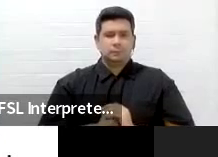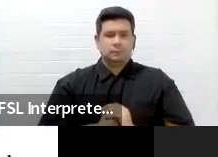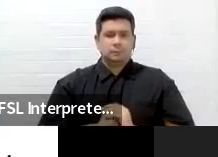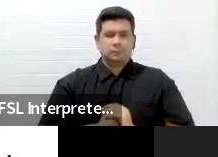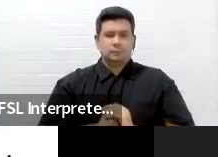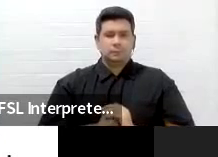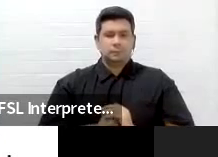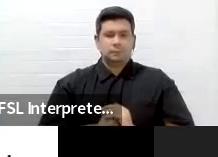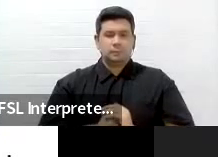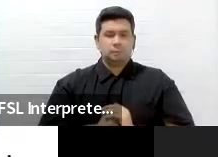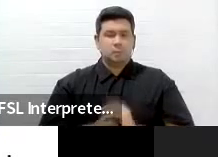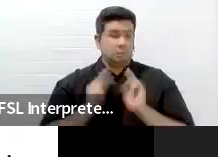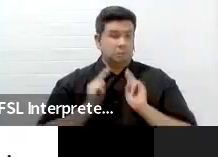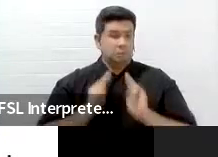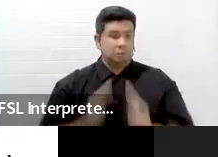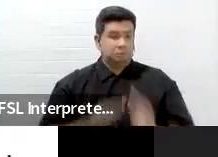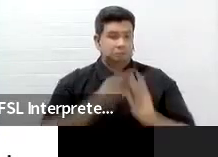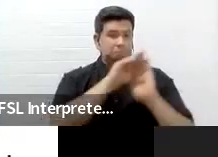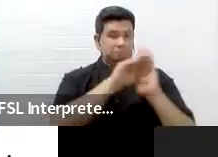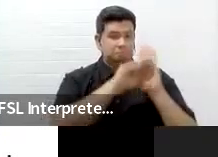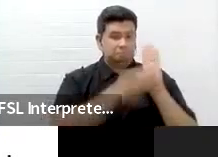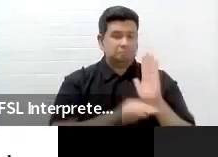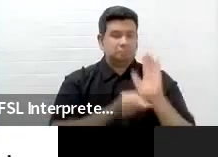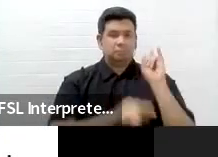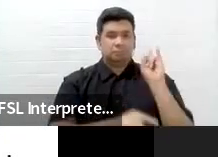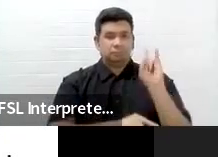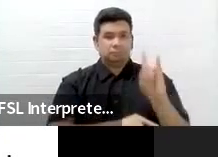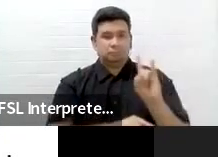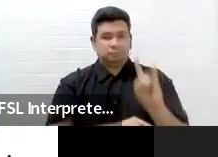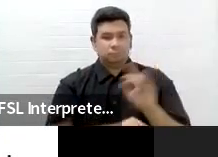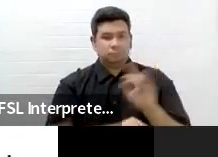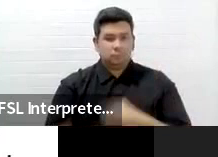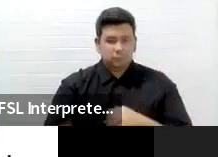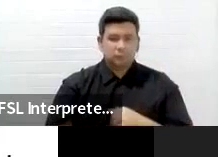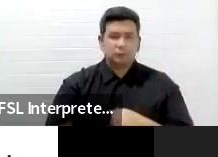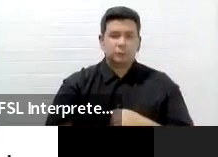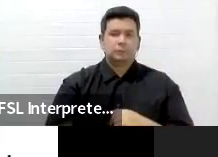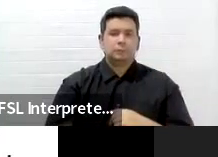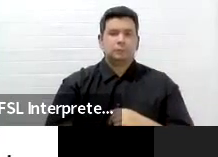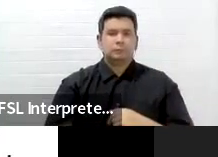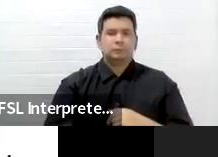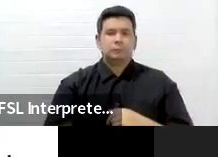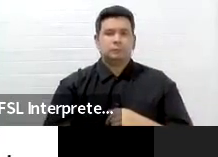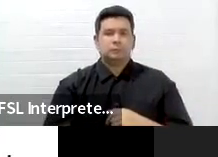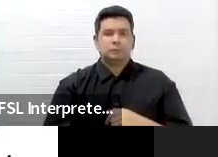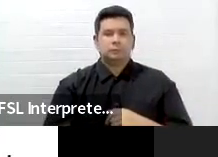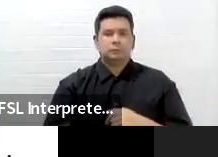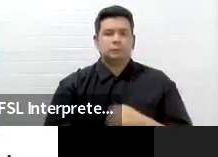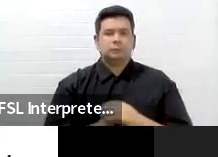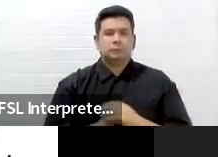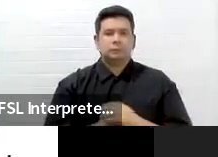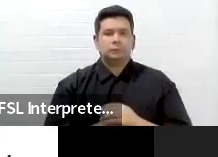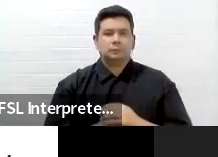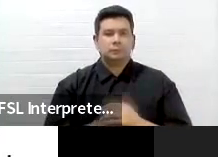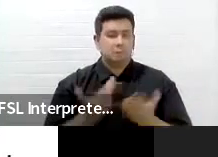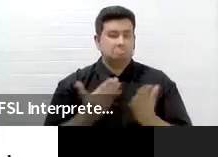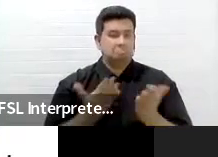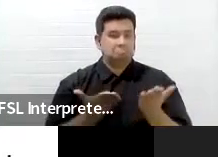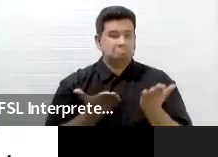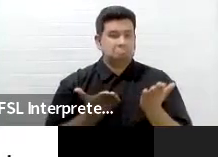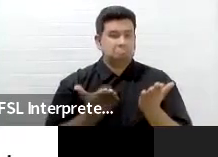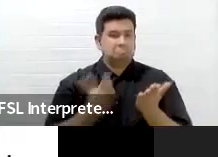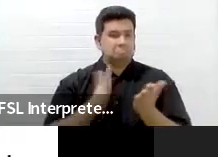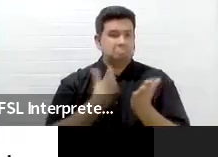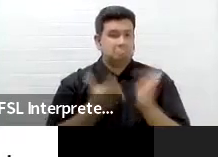health protocol campaigns in somewhat religious manner. No, these were in folletos, in